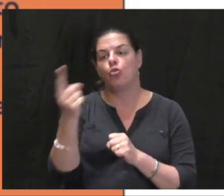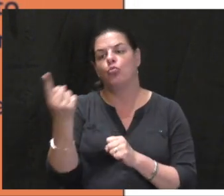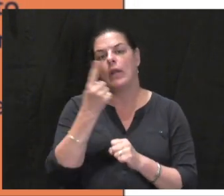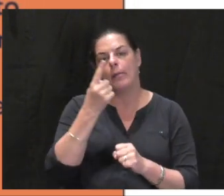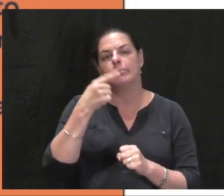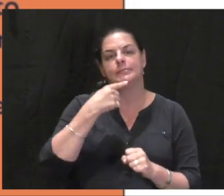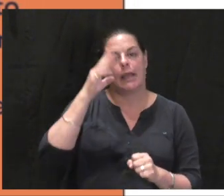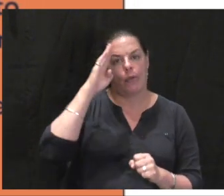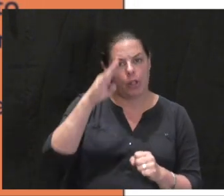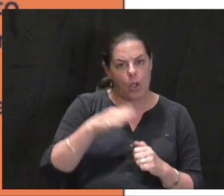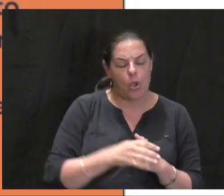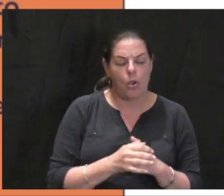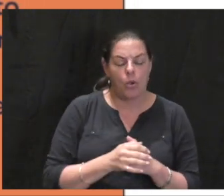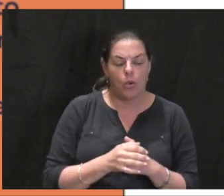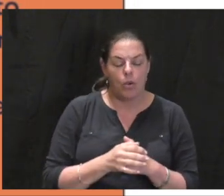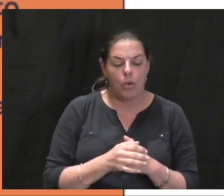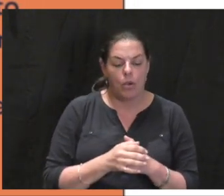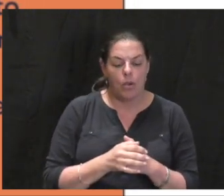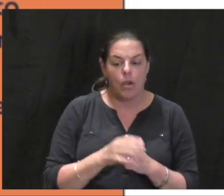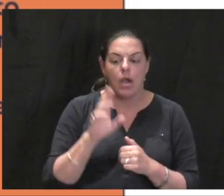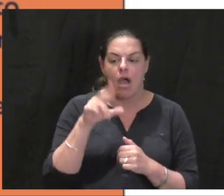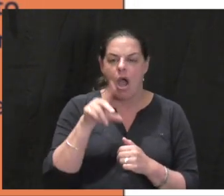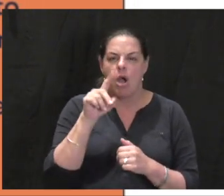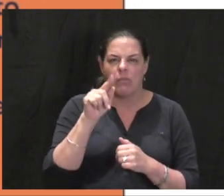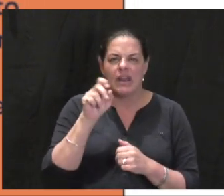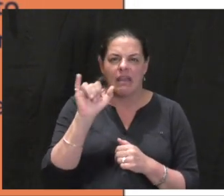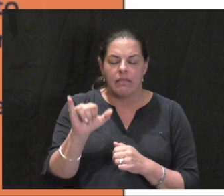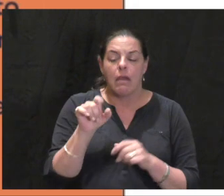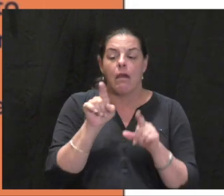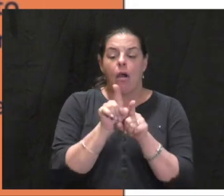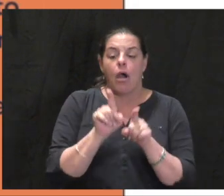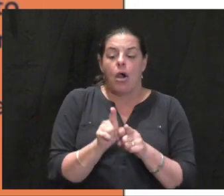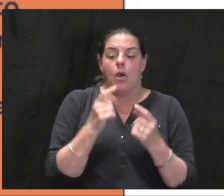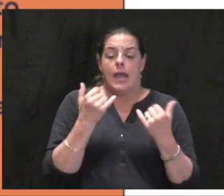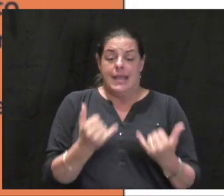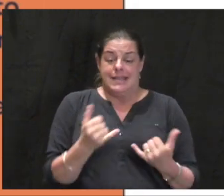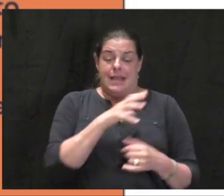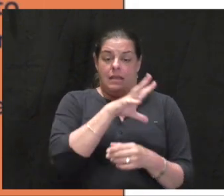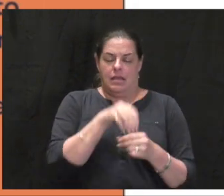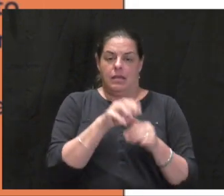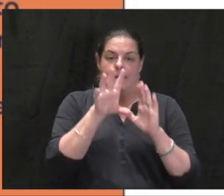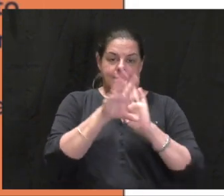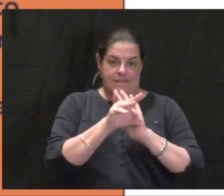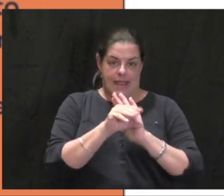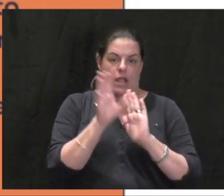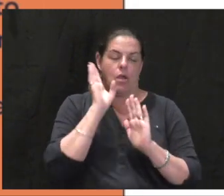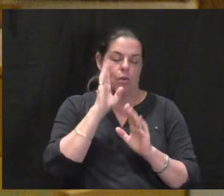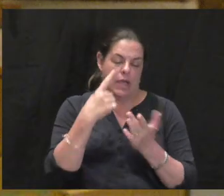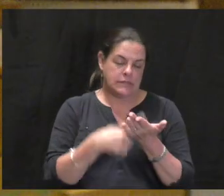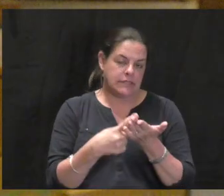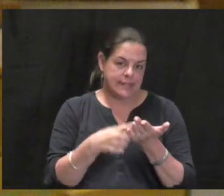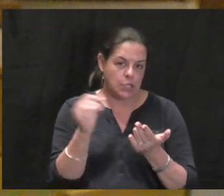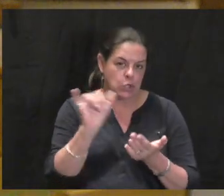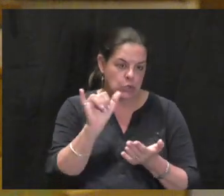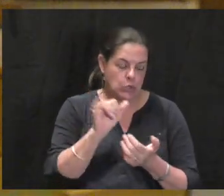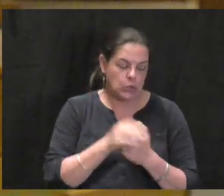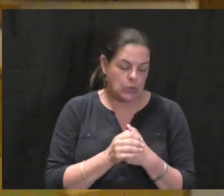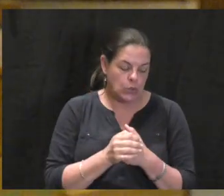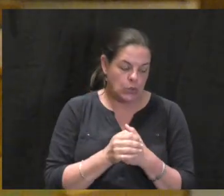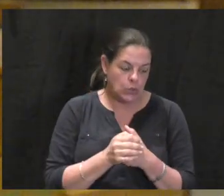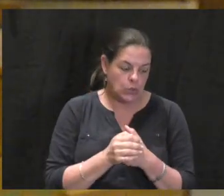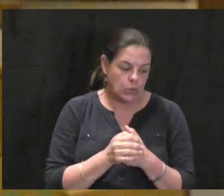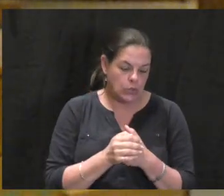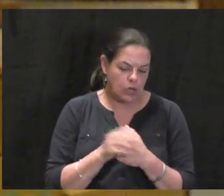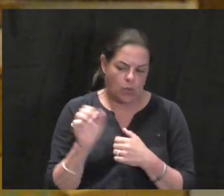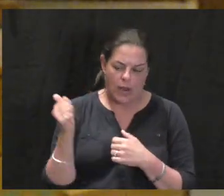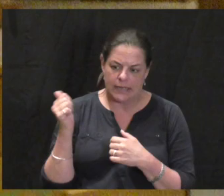What else? Social media. So our human resources department had an HR like Twitter account and I think